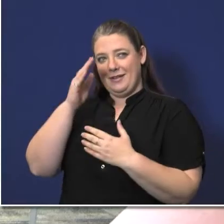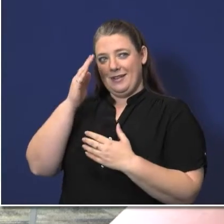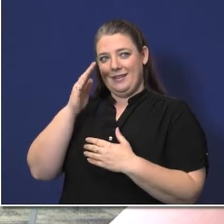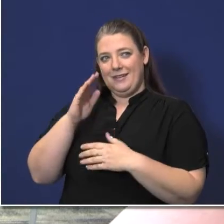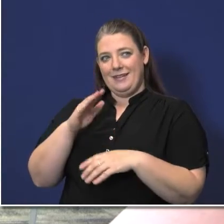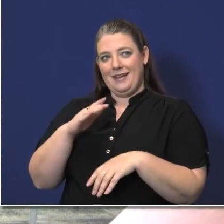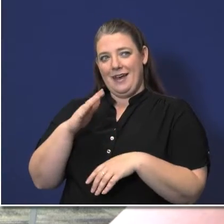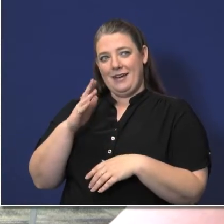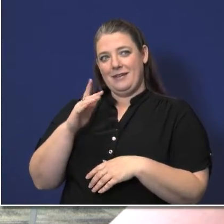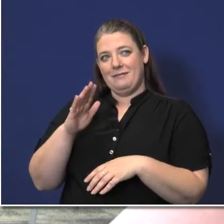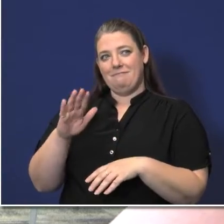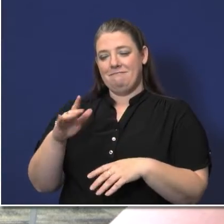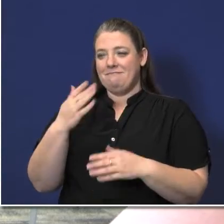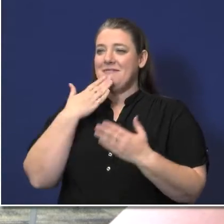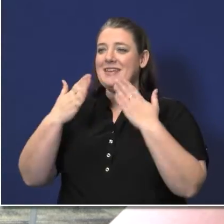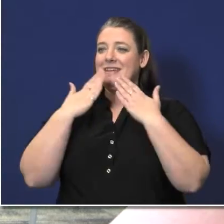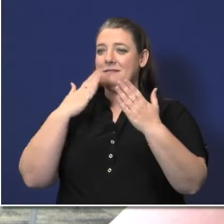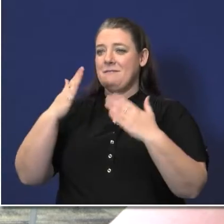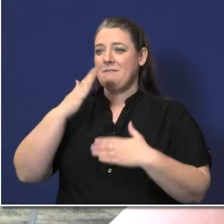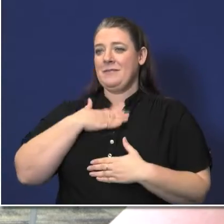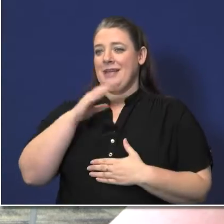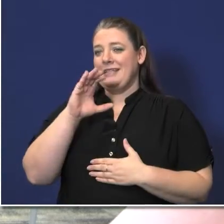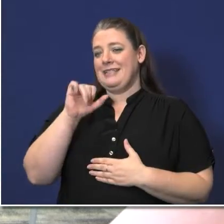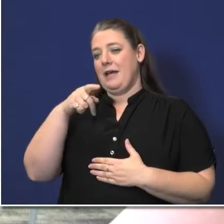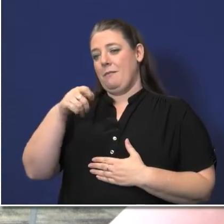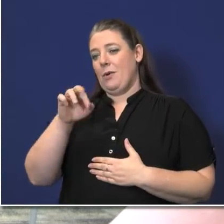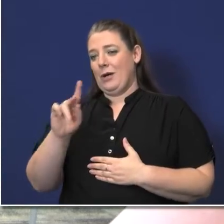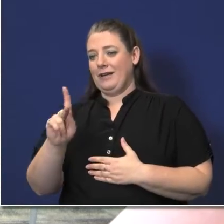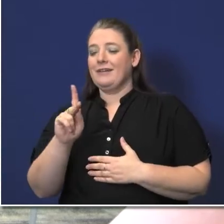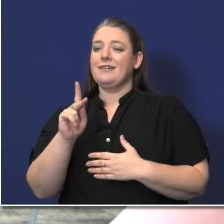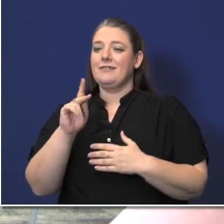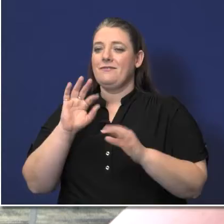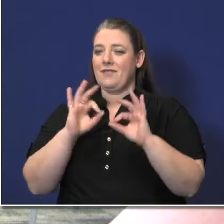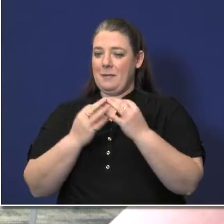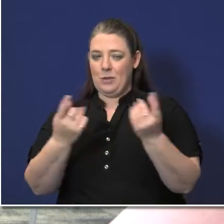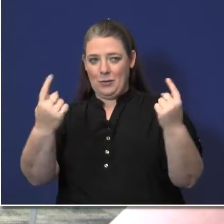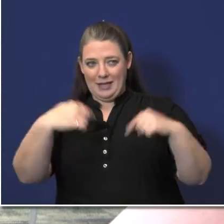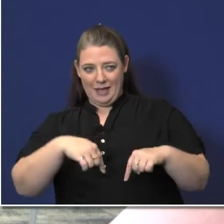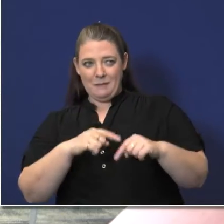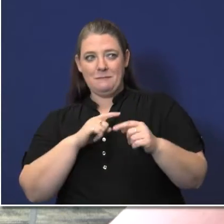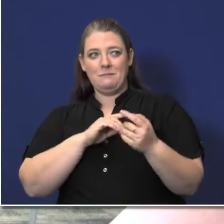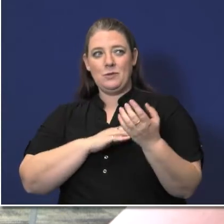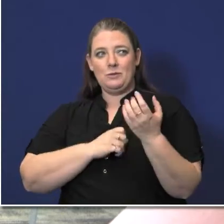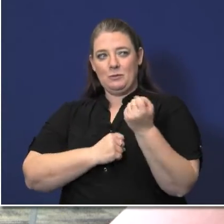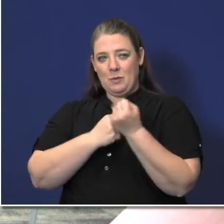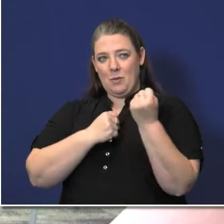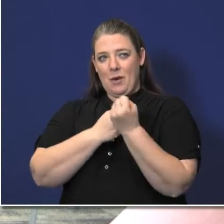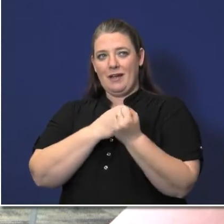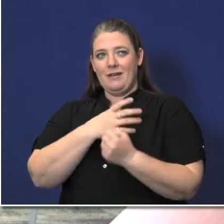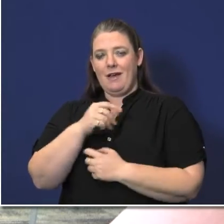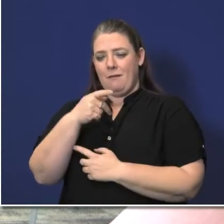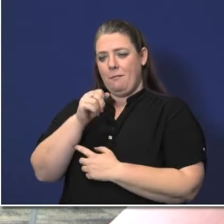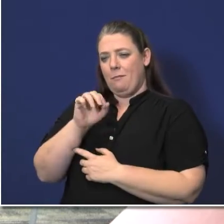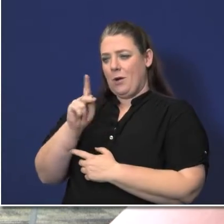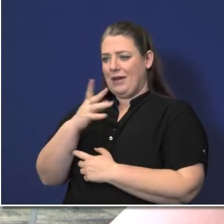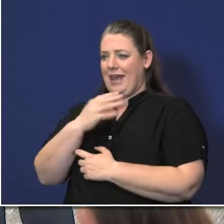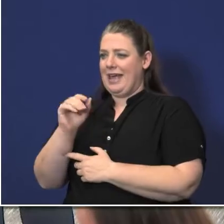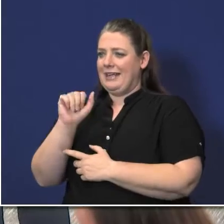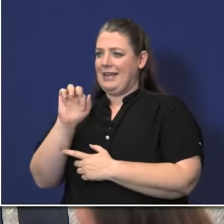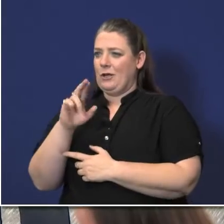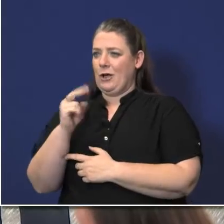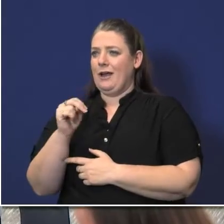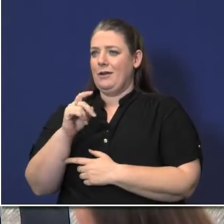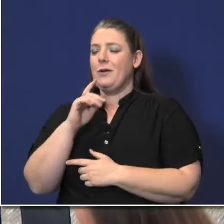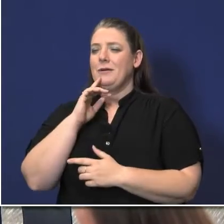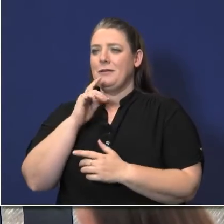made it out, as well as my new Aragon family. I think some are here, and then also both Park and Aragon are streaming live.